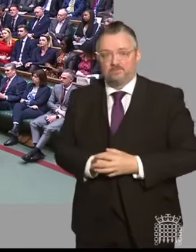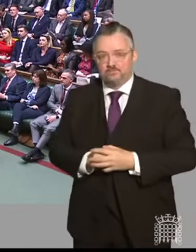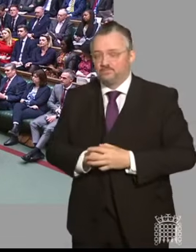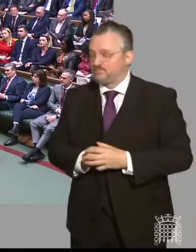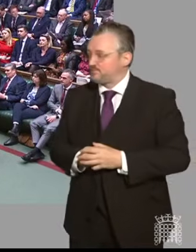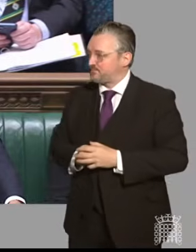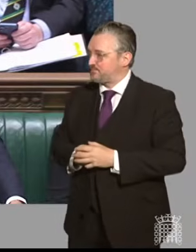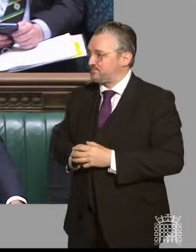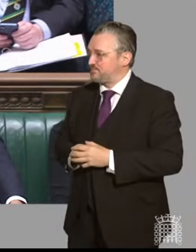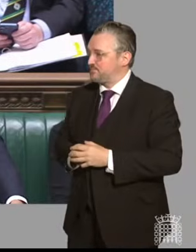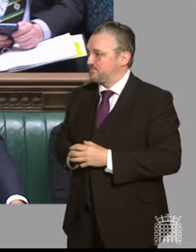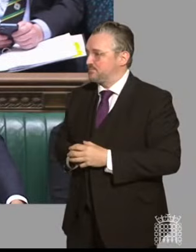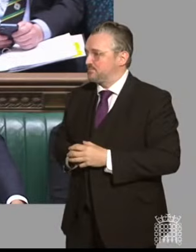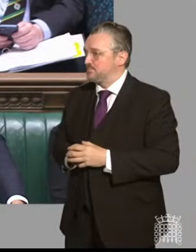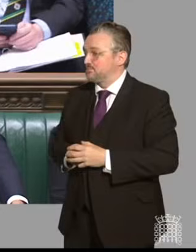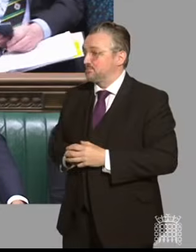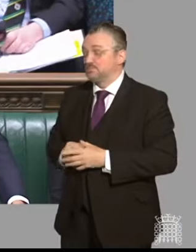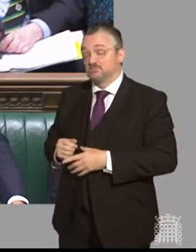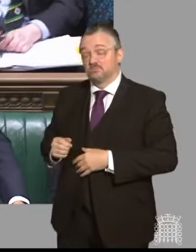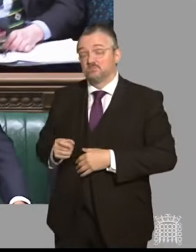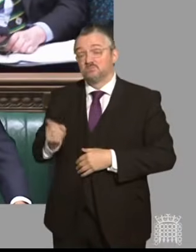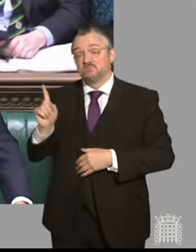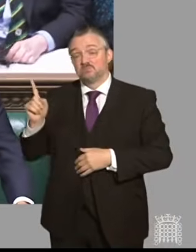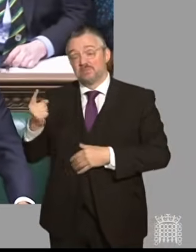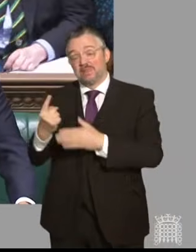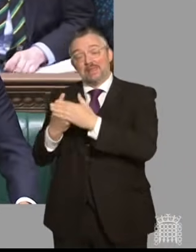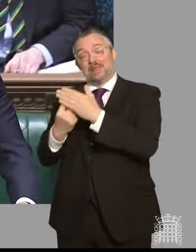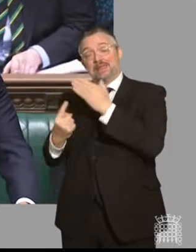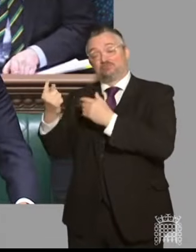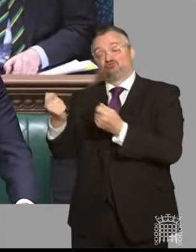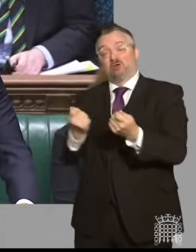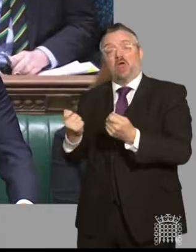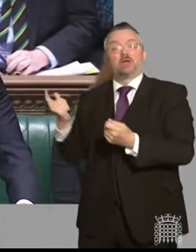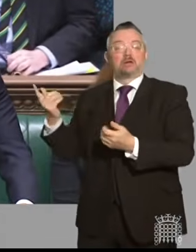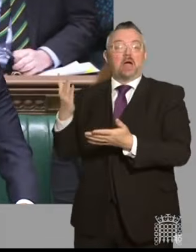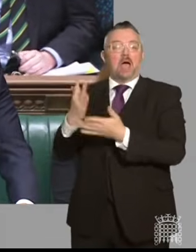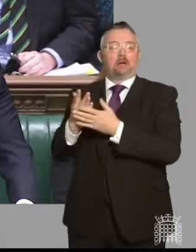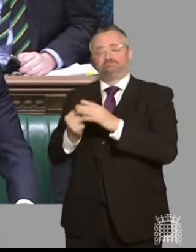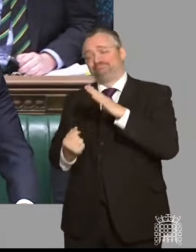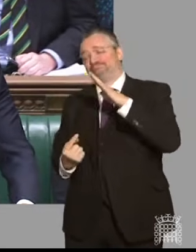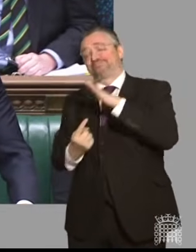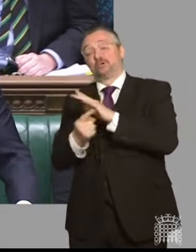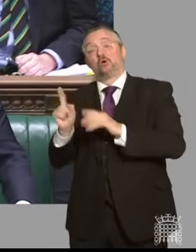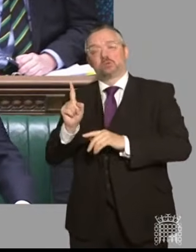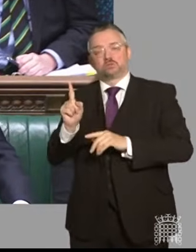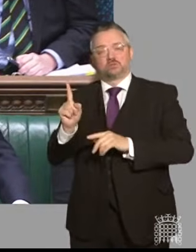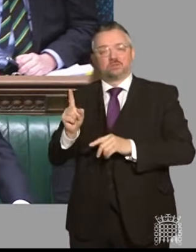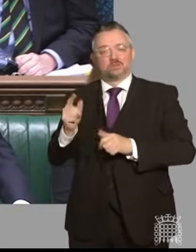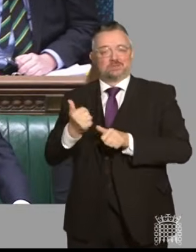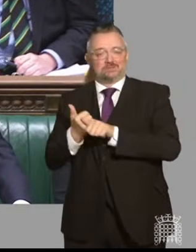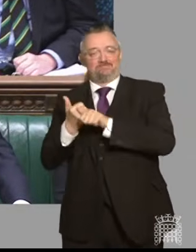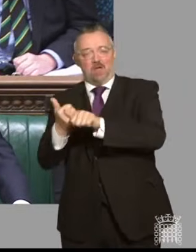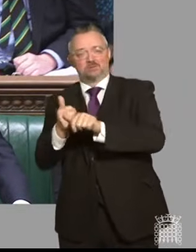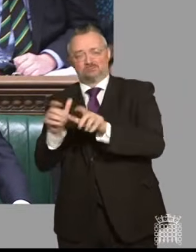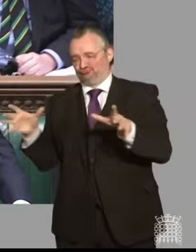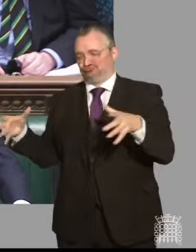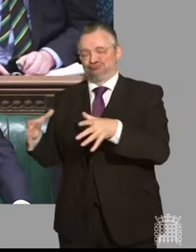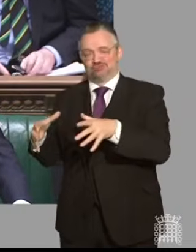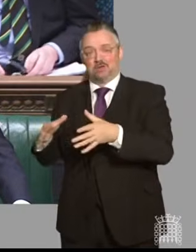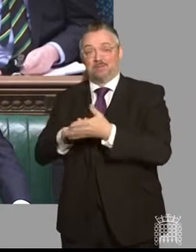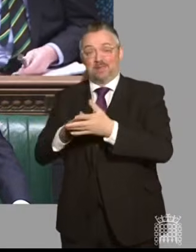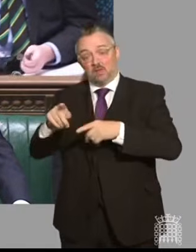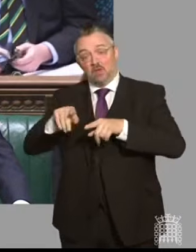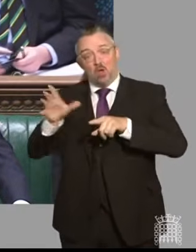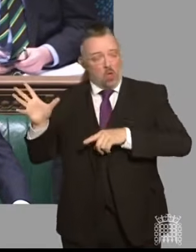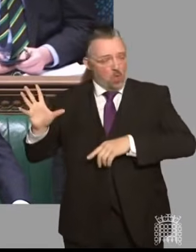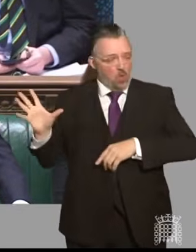back at the heart of football and help to deliver a sustainable future for all clubs. That delivers on our manifesto commitment, and